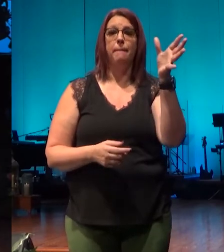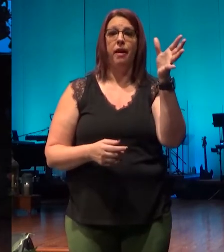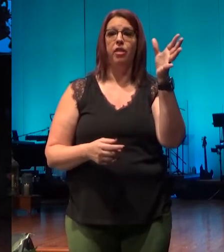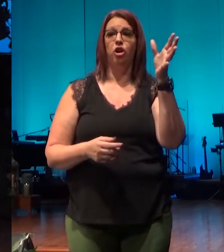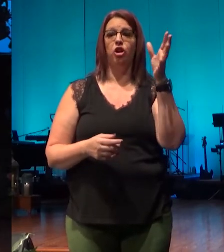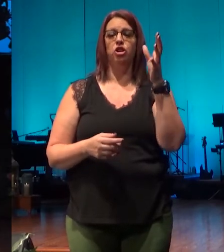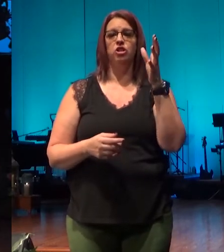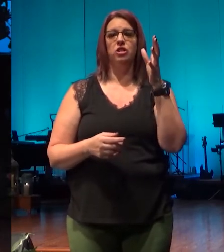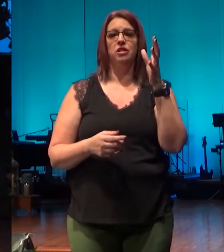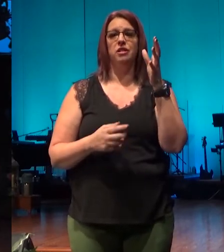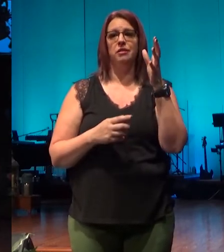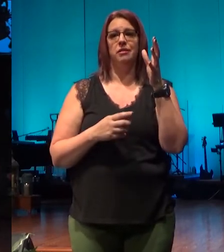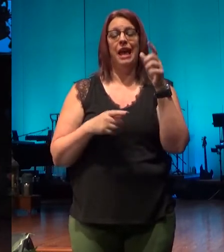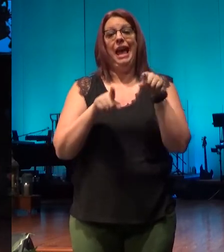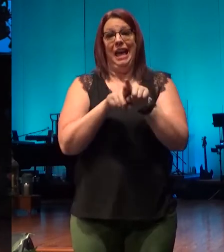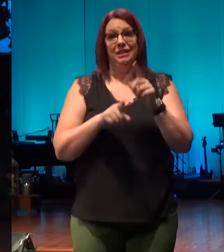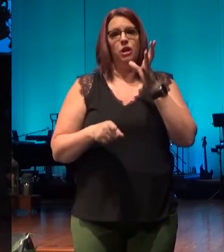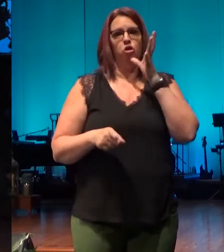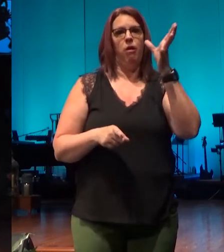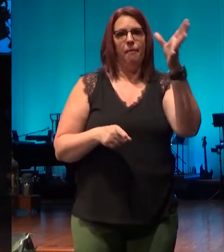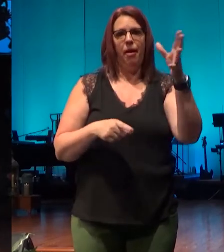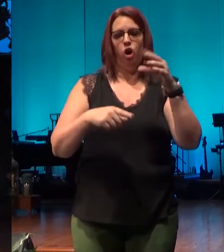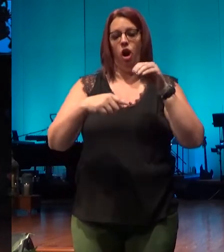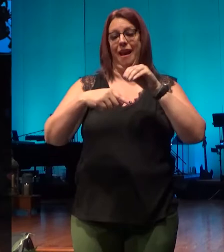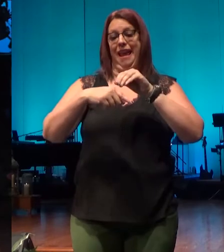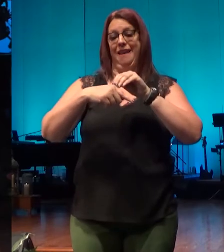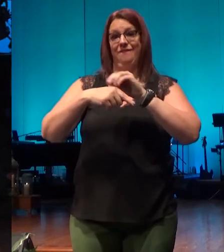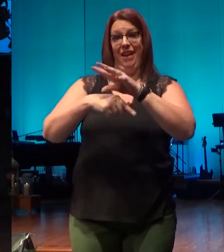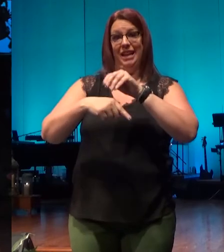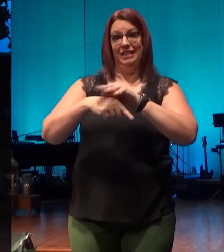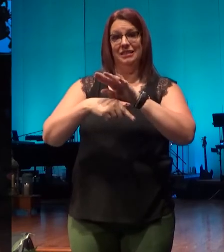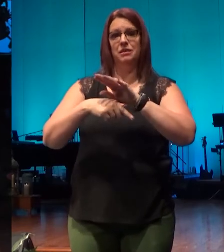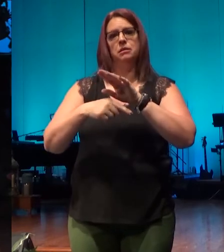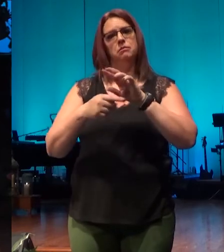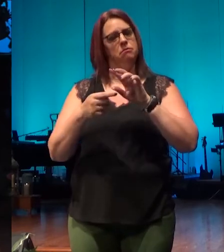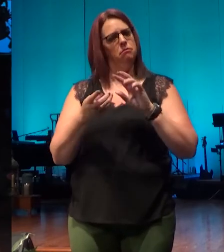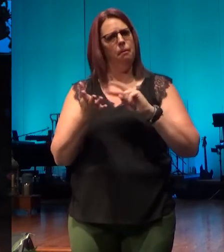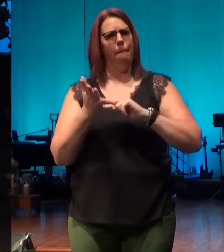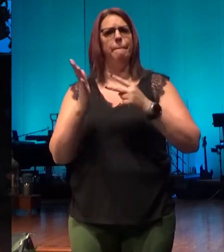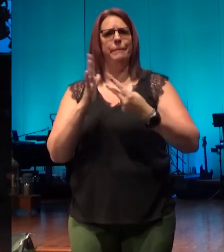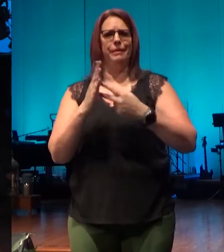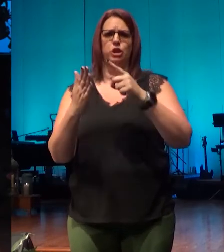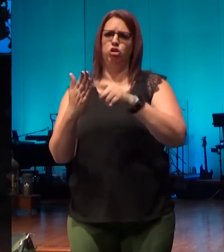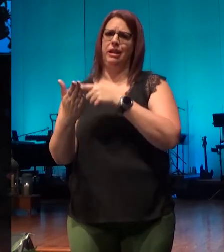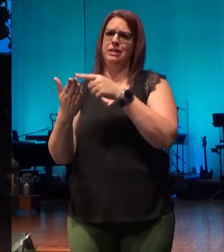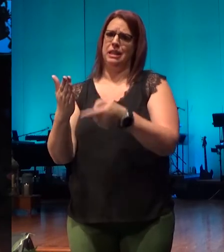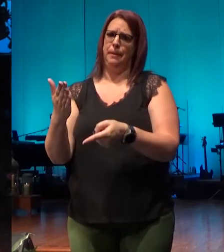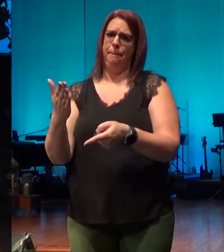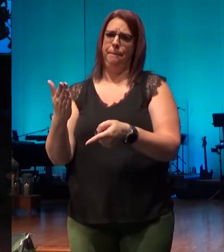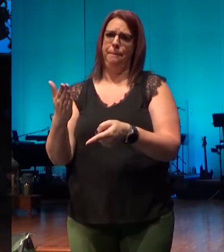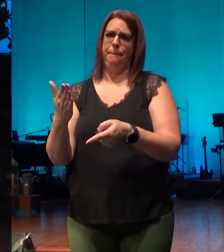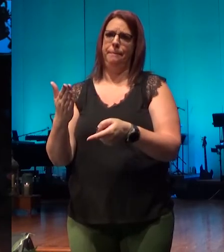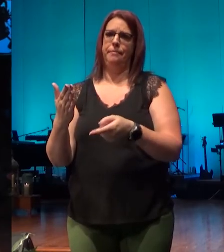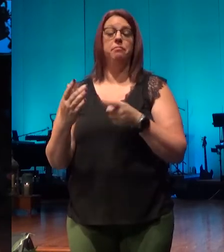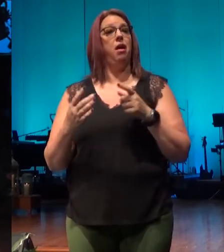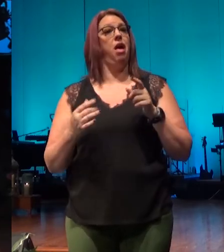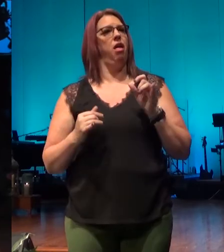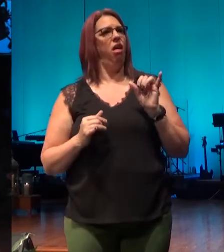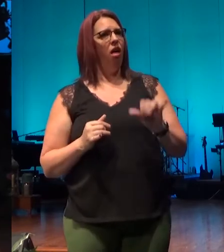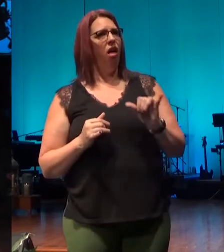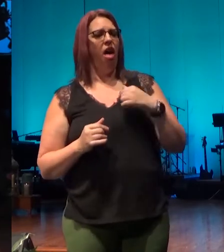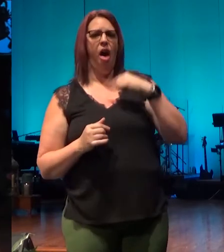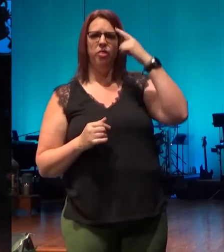criticism. I thought that was so beautiful and wise. That when we give unsolicited